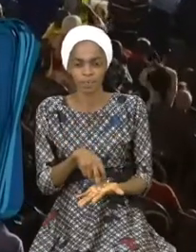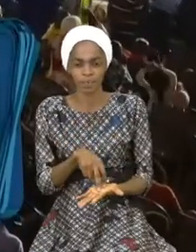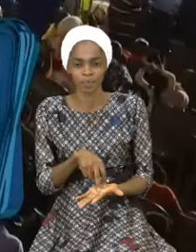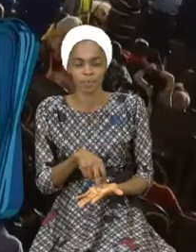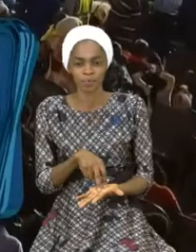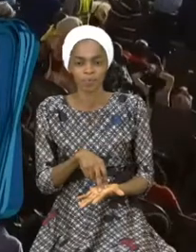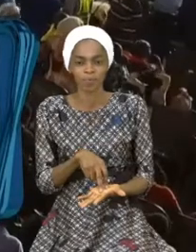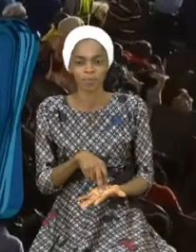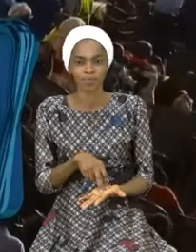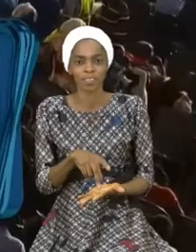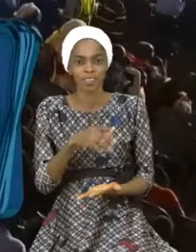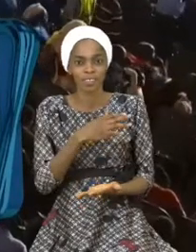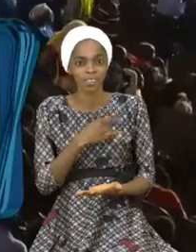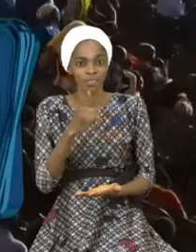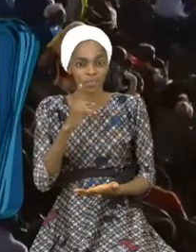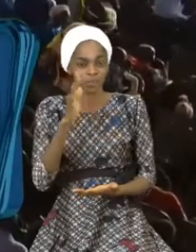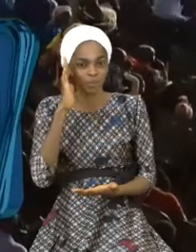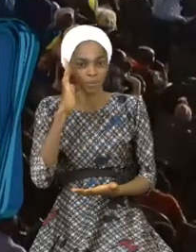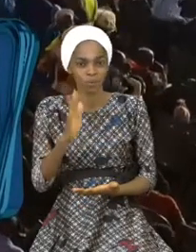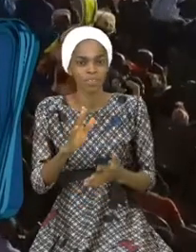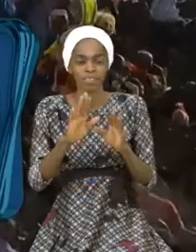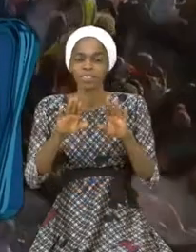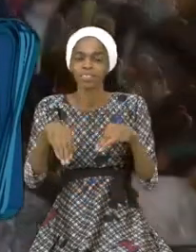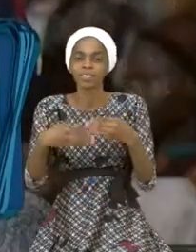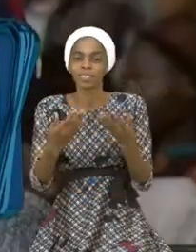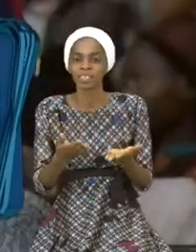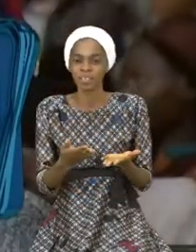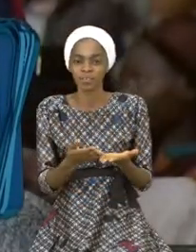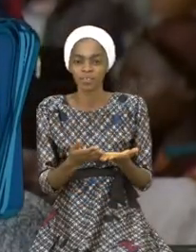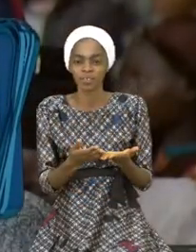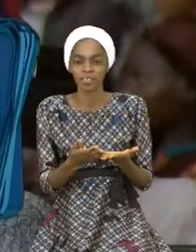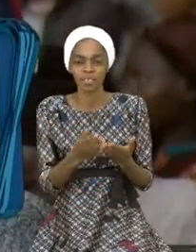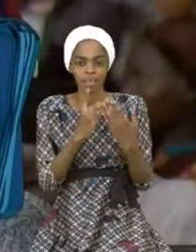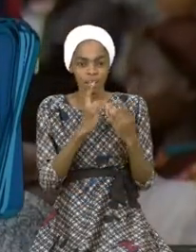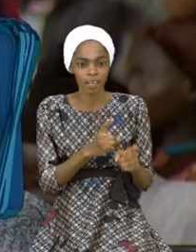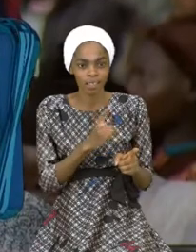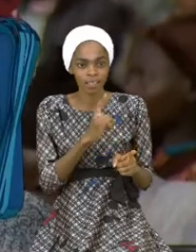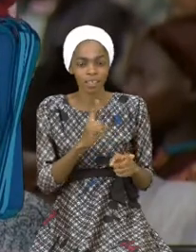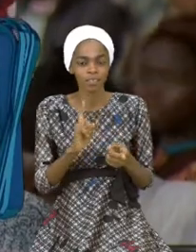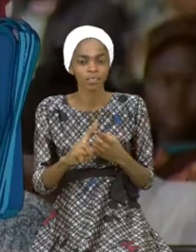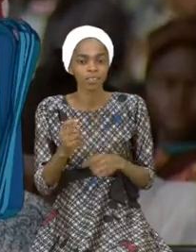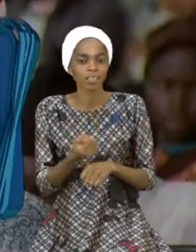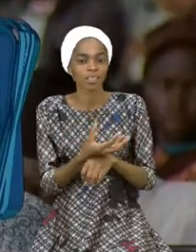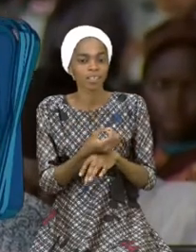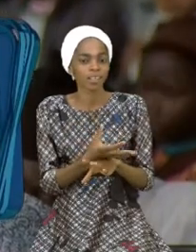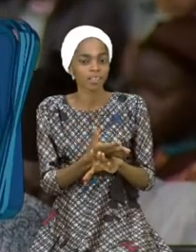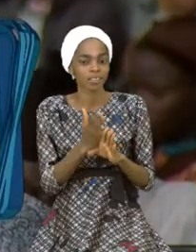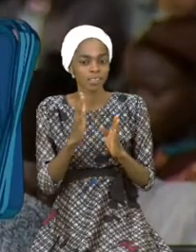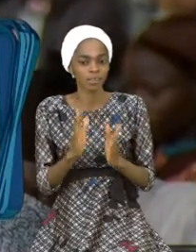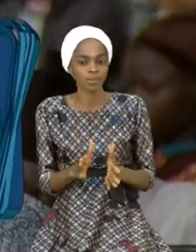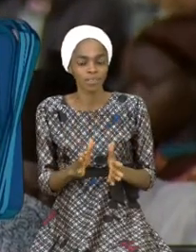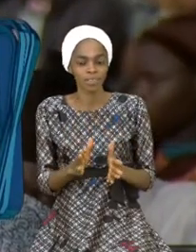and you will give response to the counselors who are